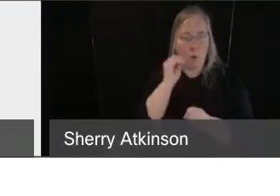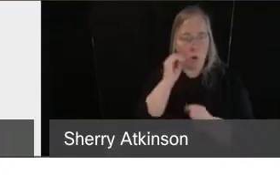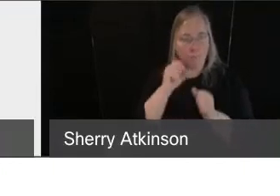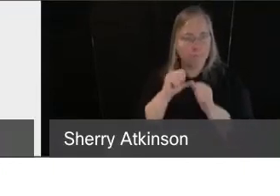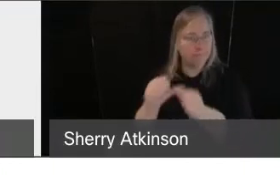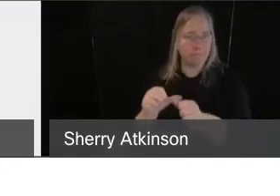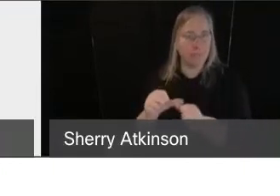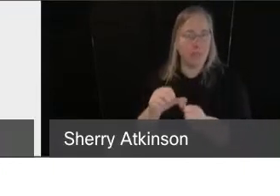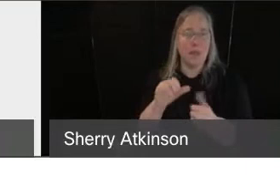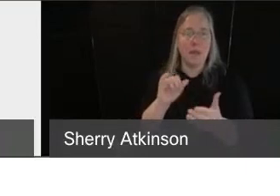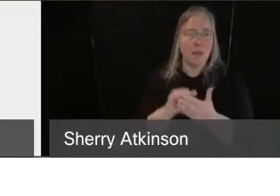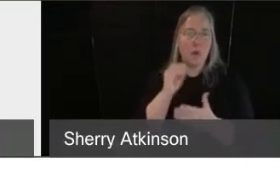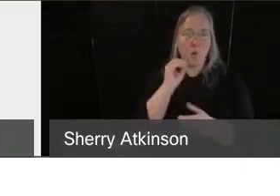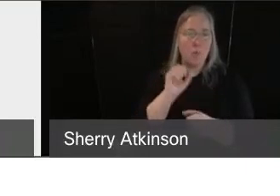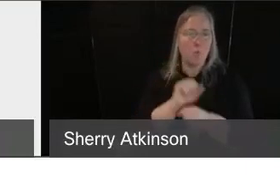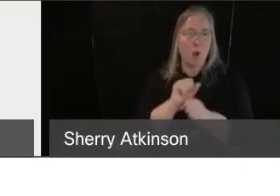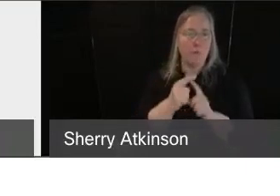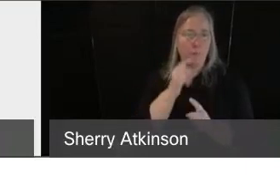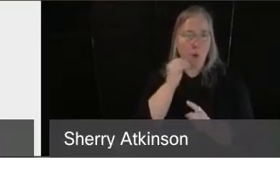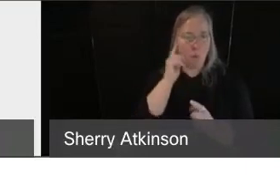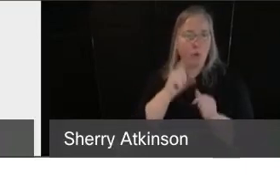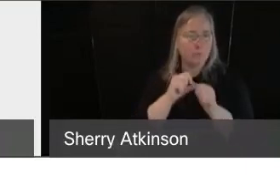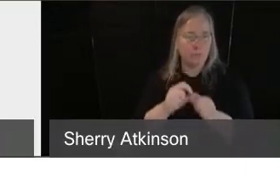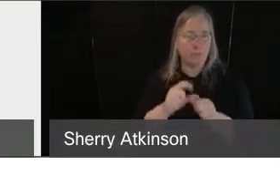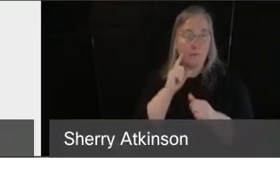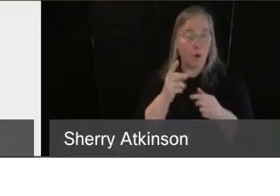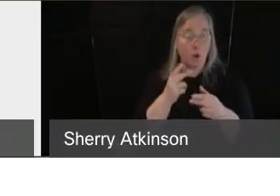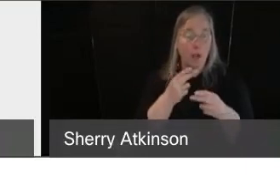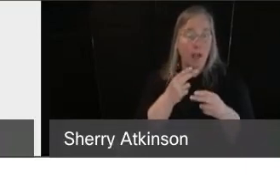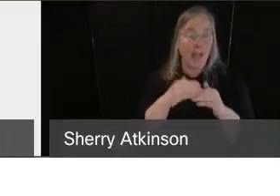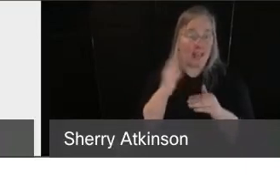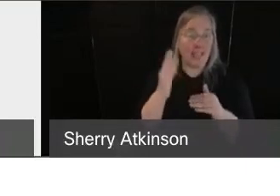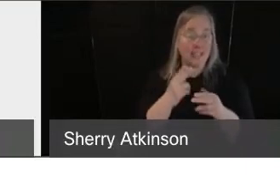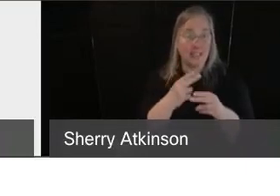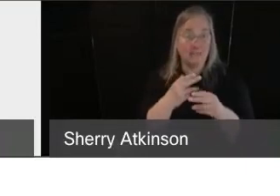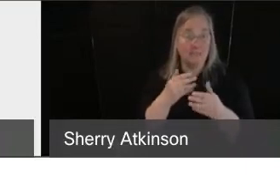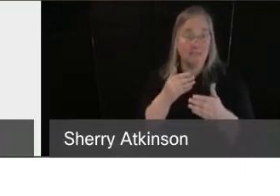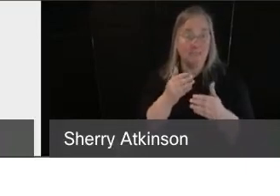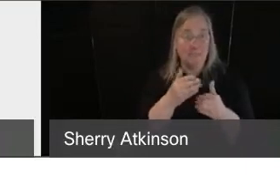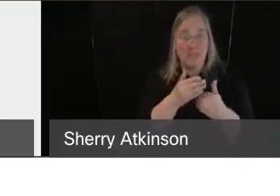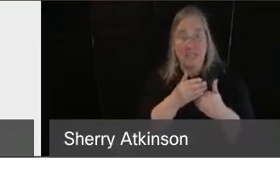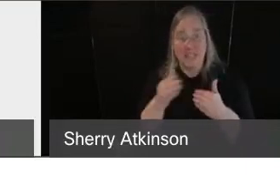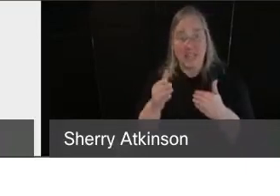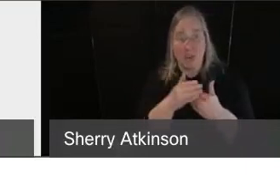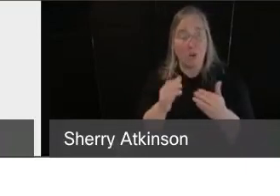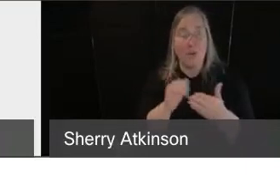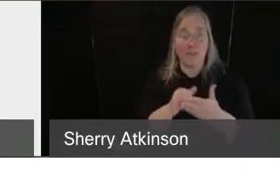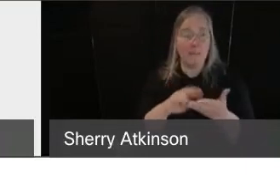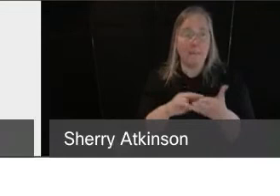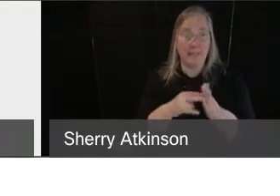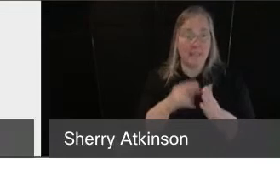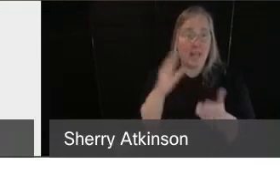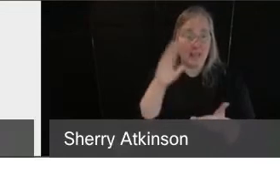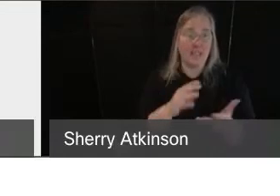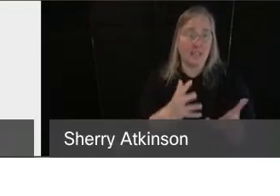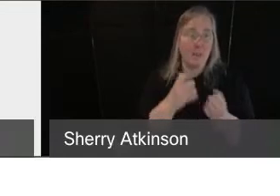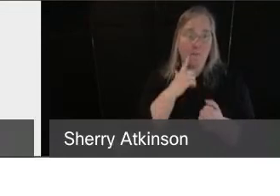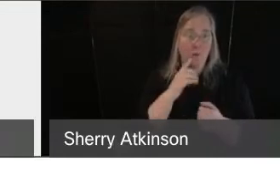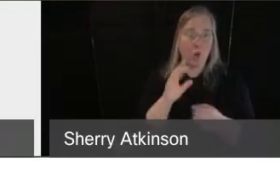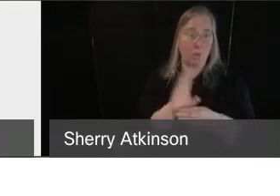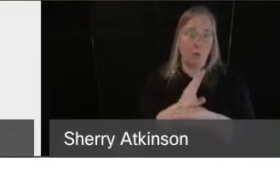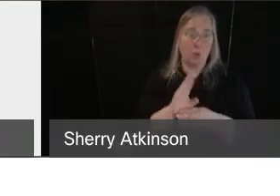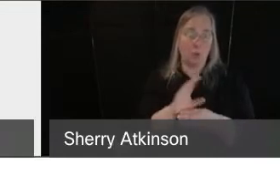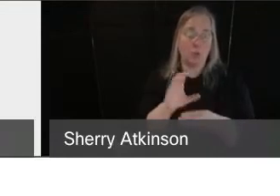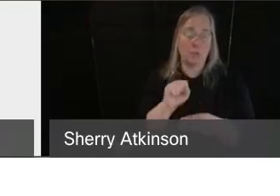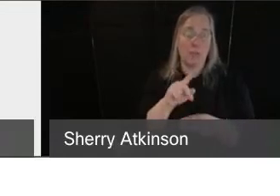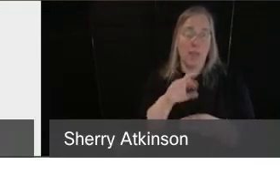going to be with us at least in the near term, which is negative, means there's going to be less demand for commercial space. There's also going to be changes in retail demand.